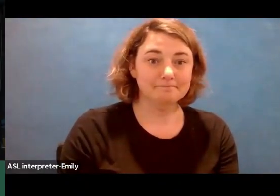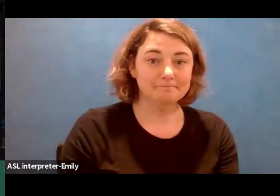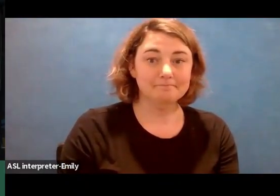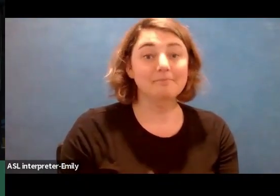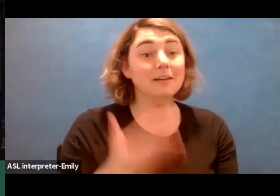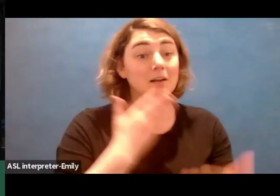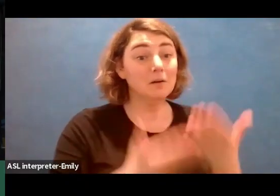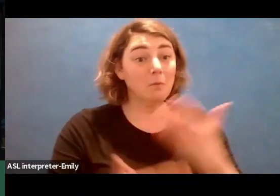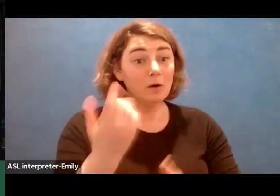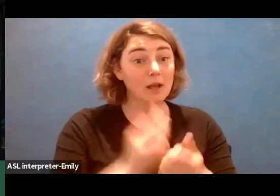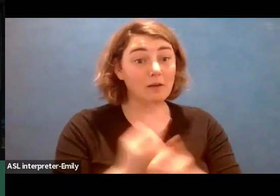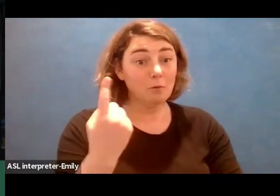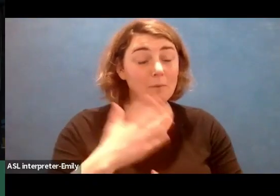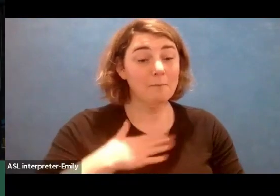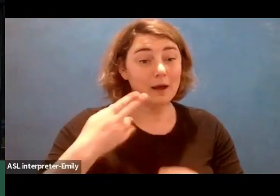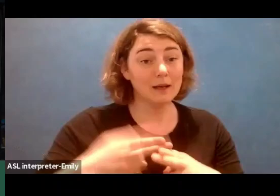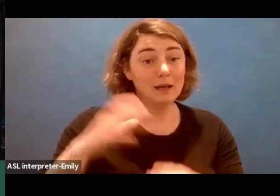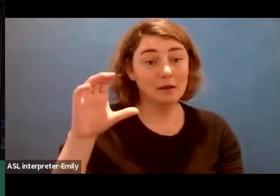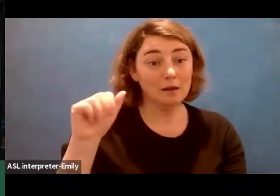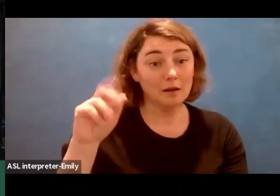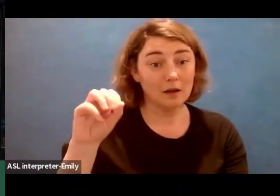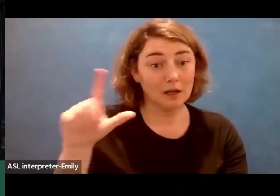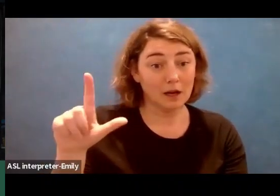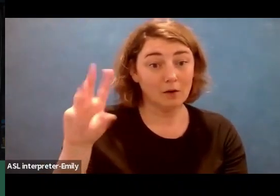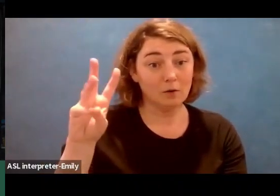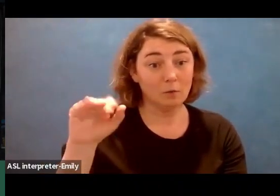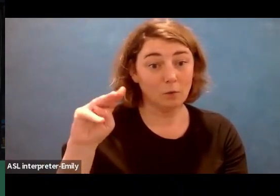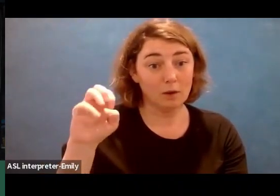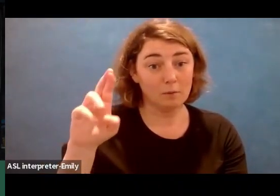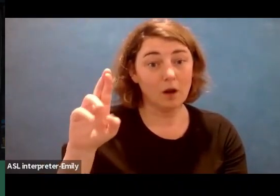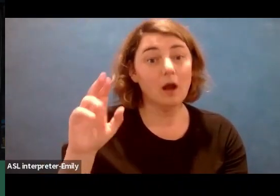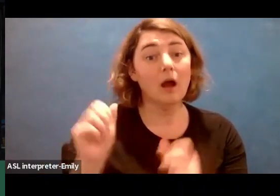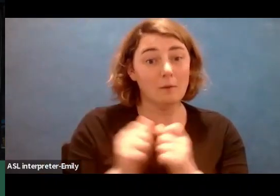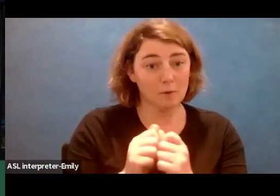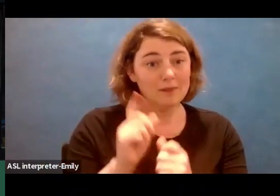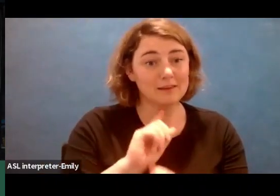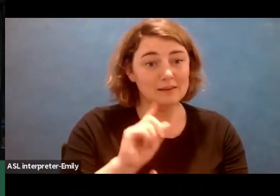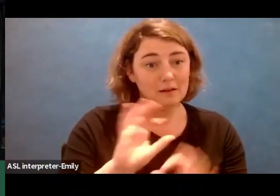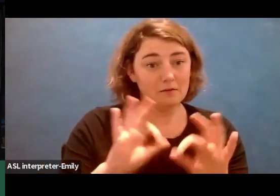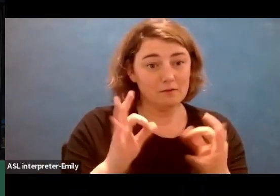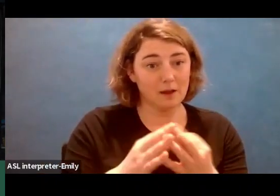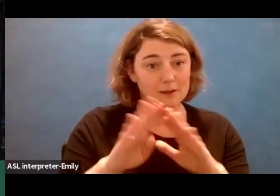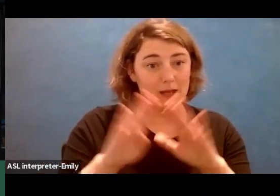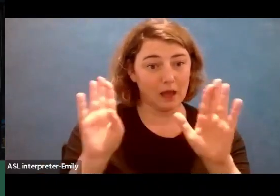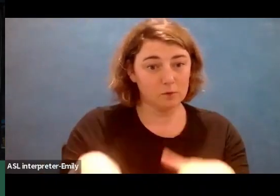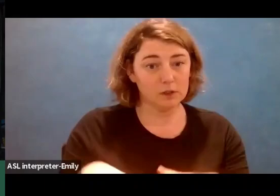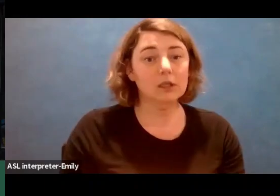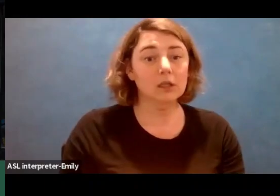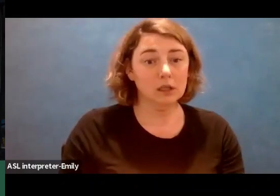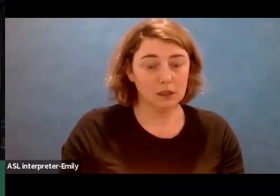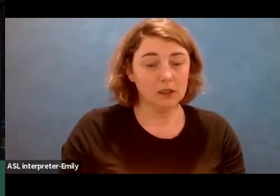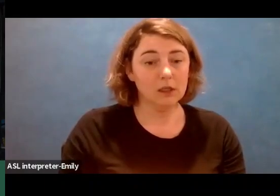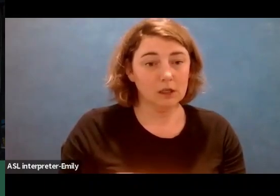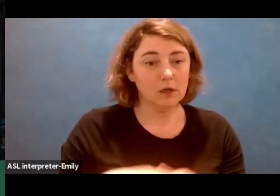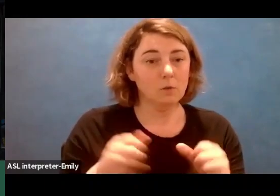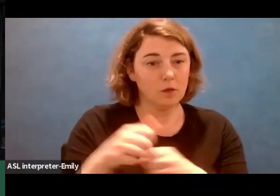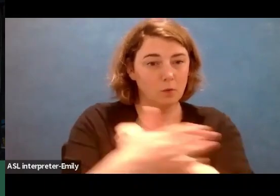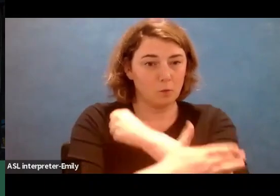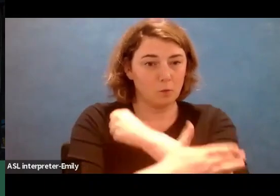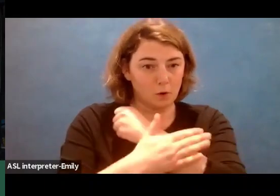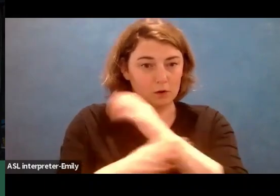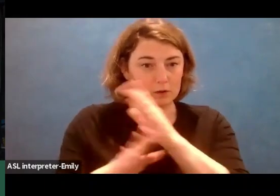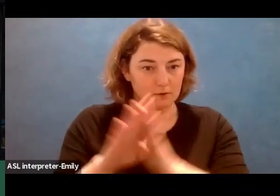Good morning, everyone. My name is Carol Dimmer. I'm with the Single Family Housing with Rural Development,